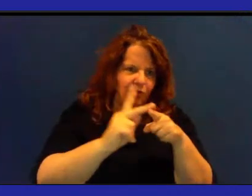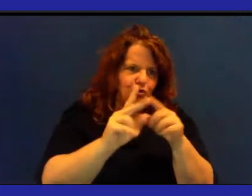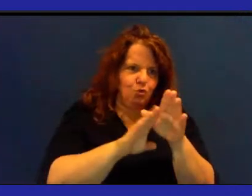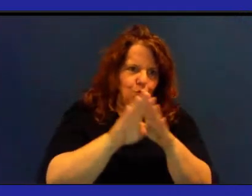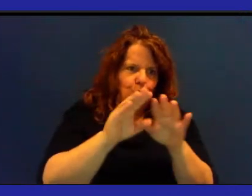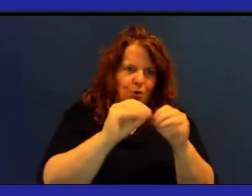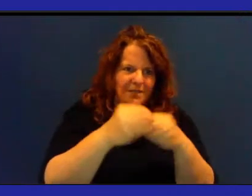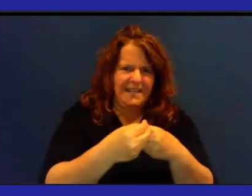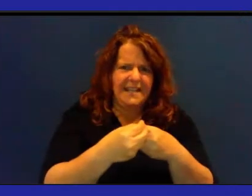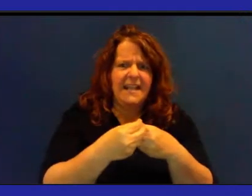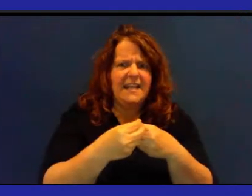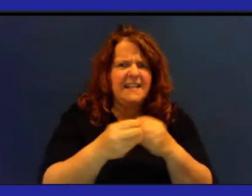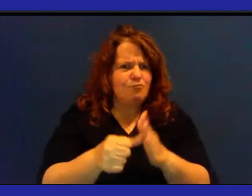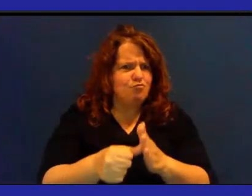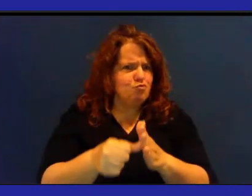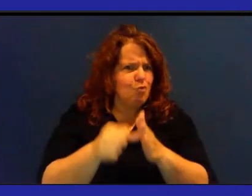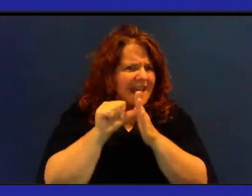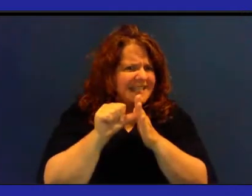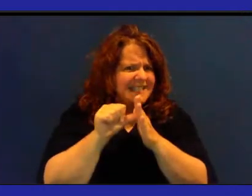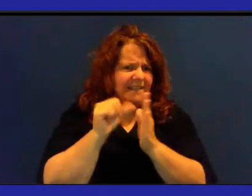an impressive list of